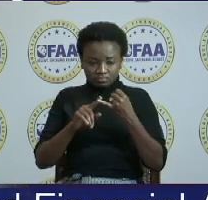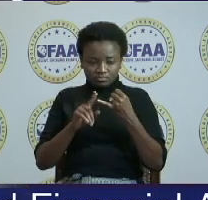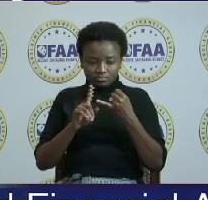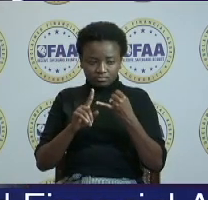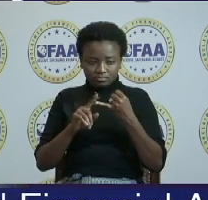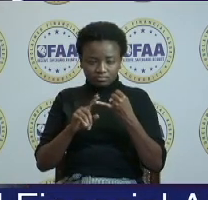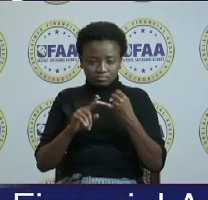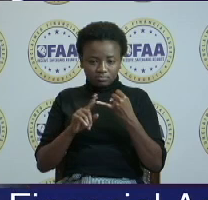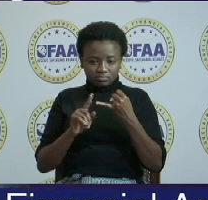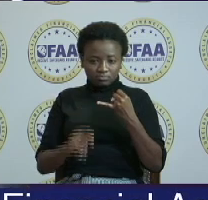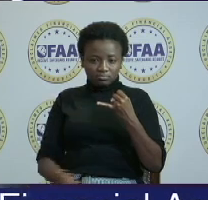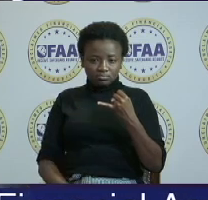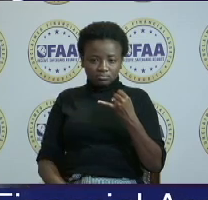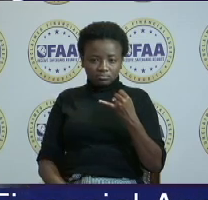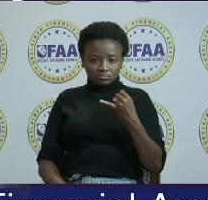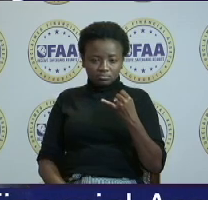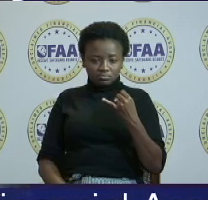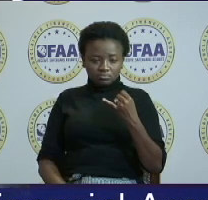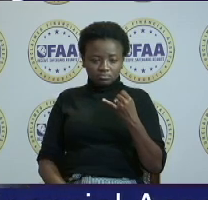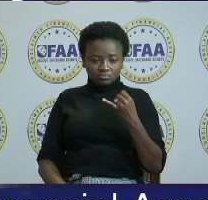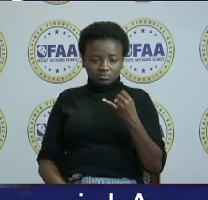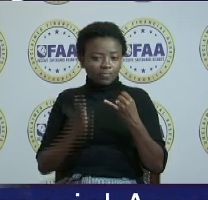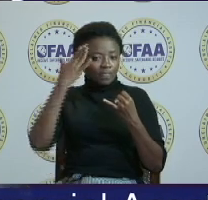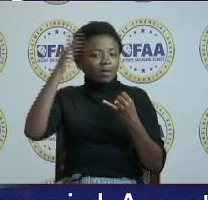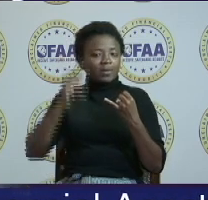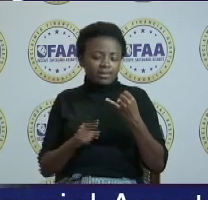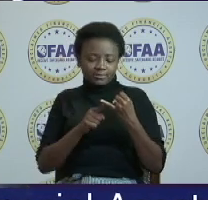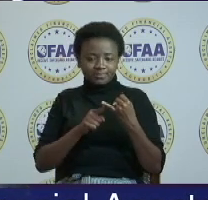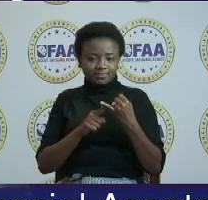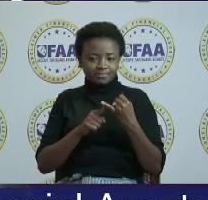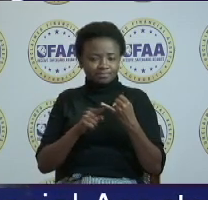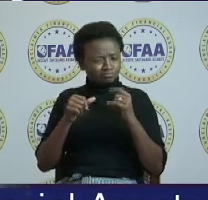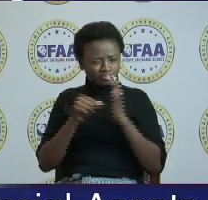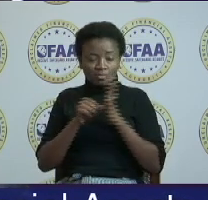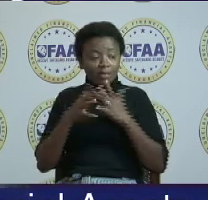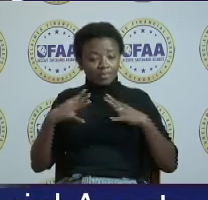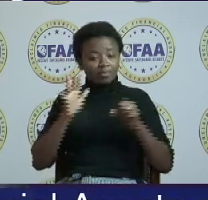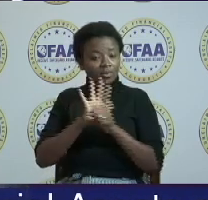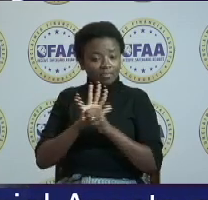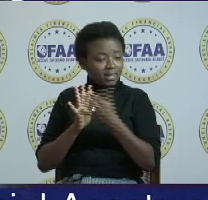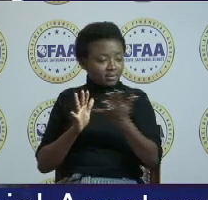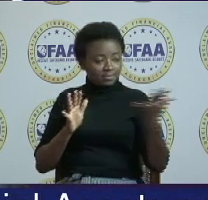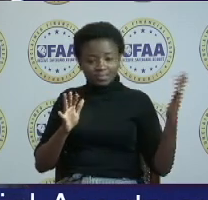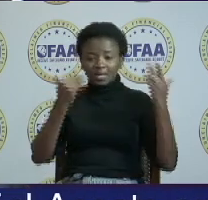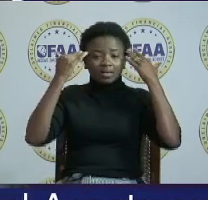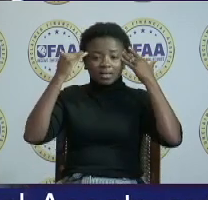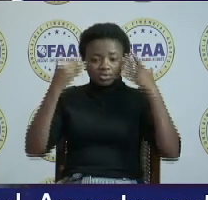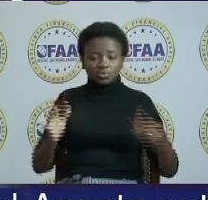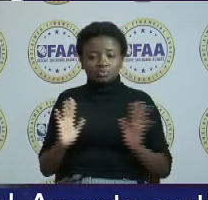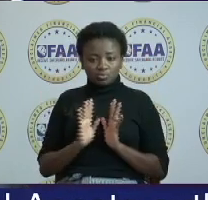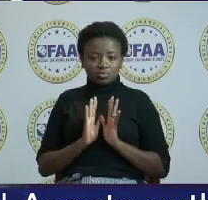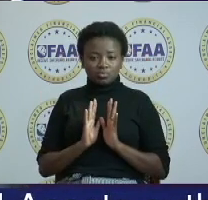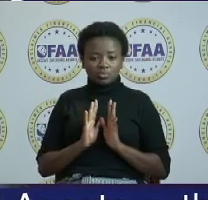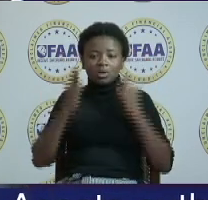to that when I was talking initially, is the issue of awareness. A lot of people do not know who